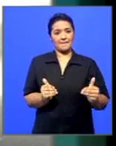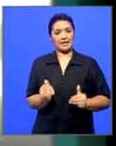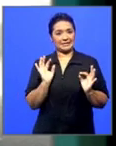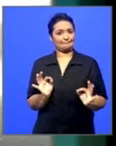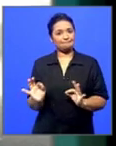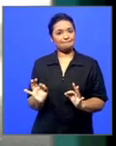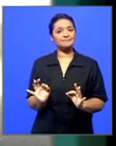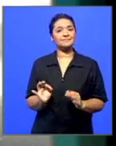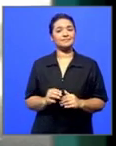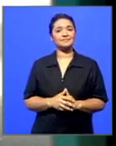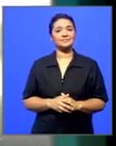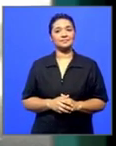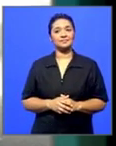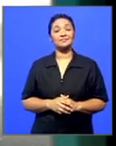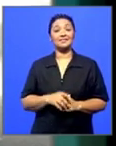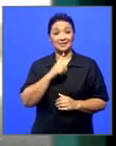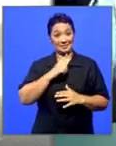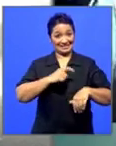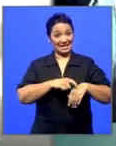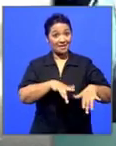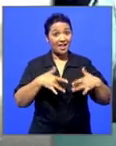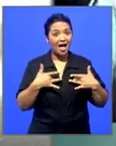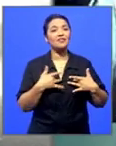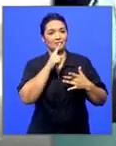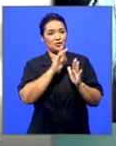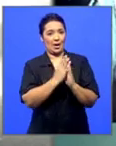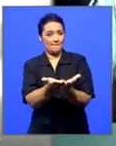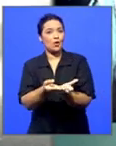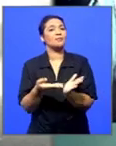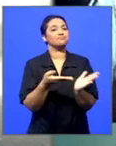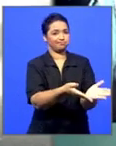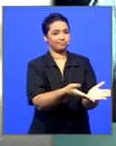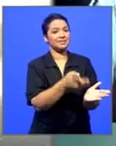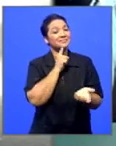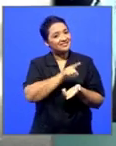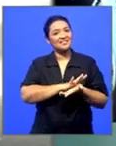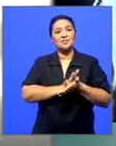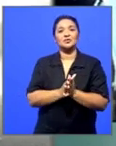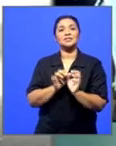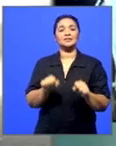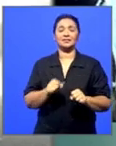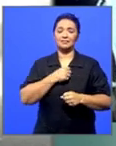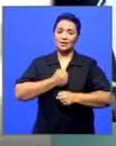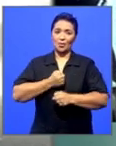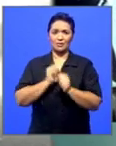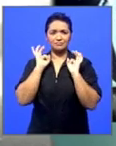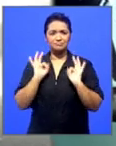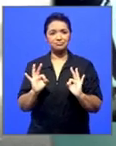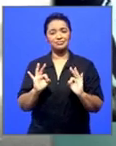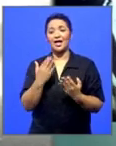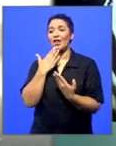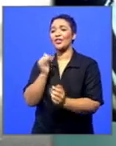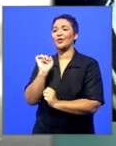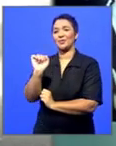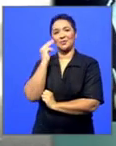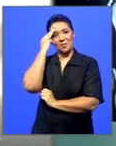show him what we could do. In his lifetime, while he was still alive to appreciate that. Indeed, a job well done. And thank you so much for sharing